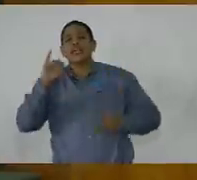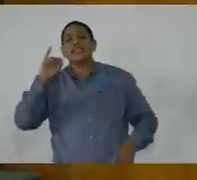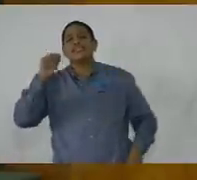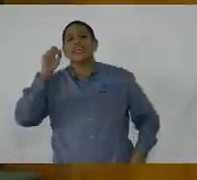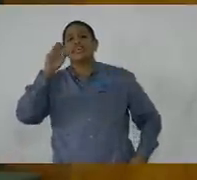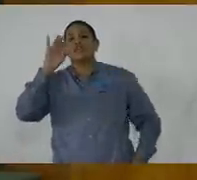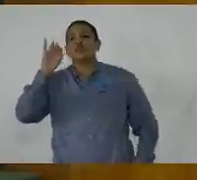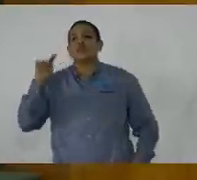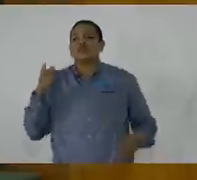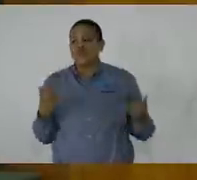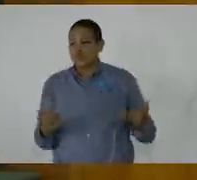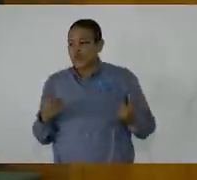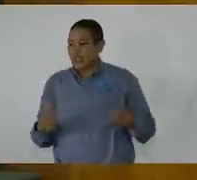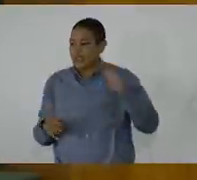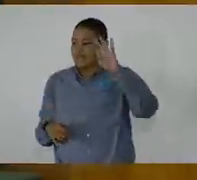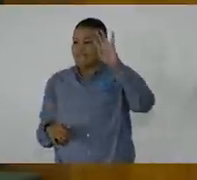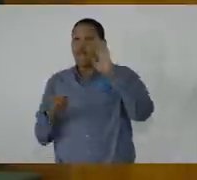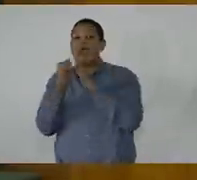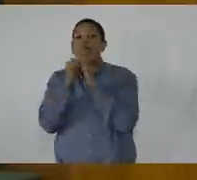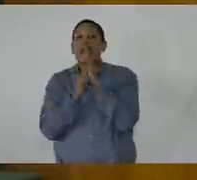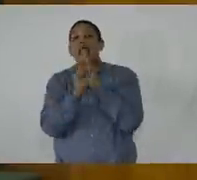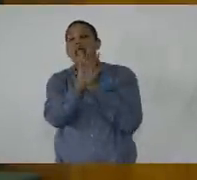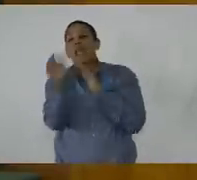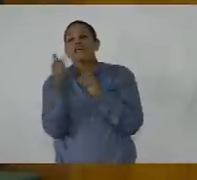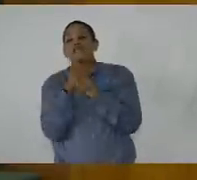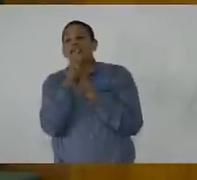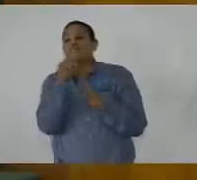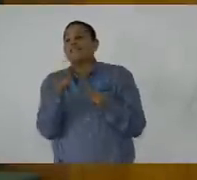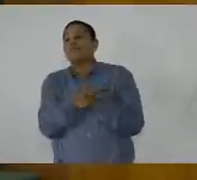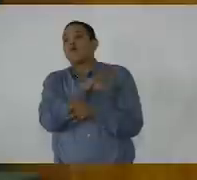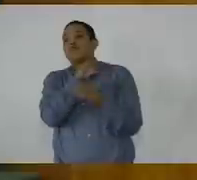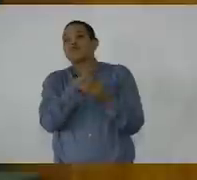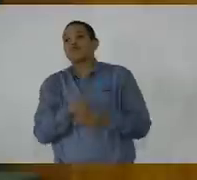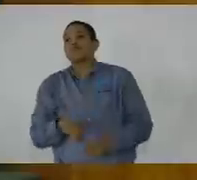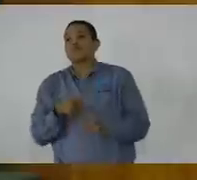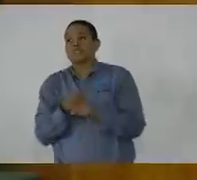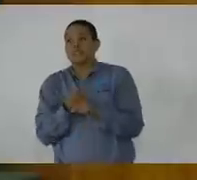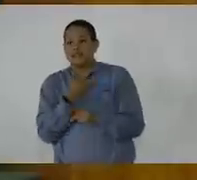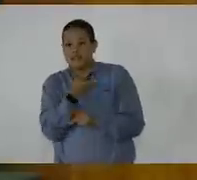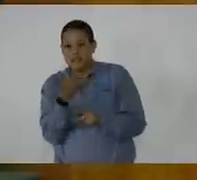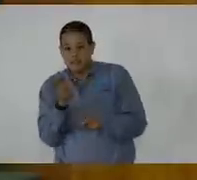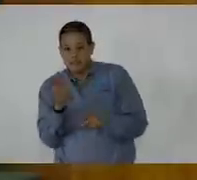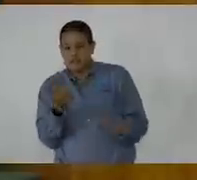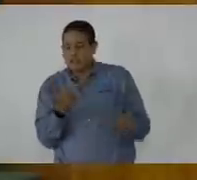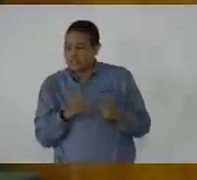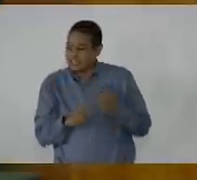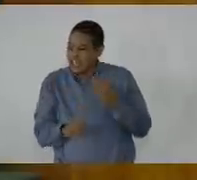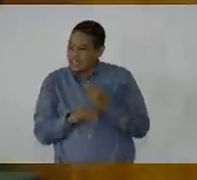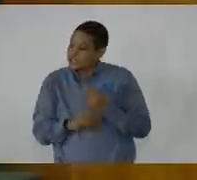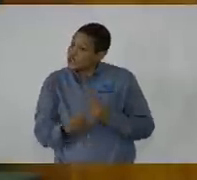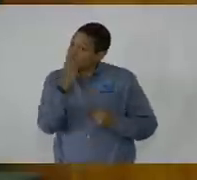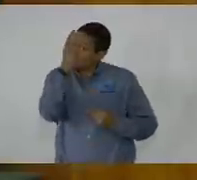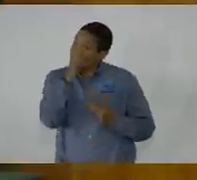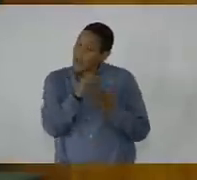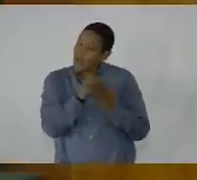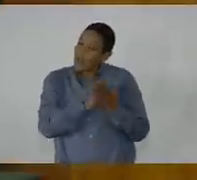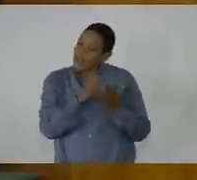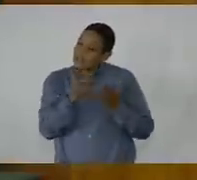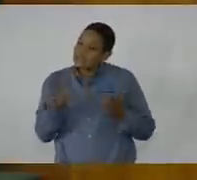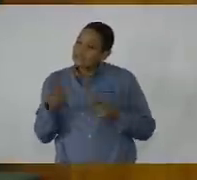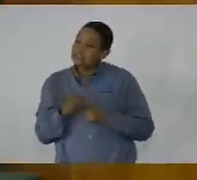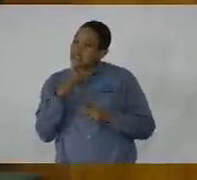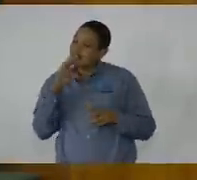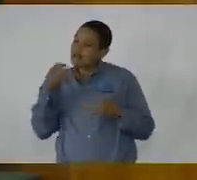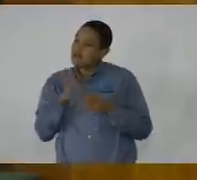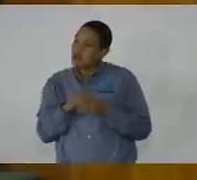date, four agencies have been fully onboarded to the platform. An additional two agencies are